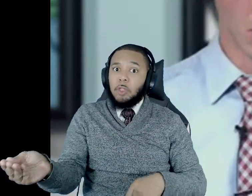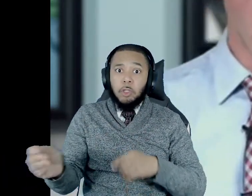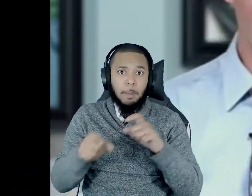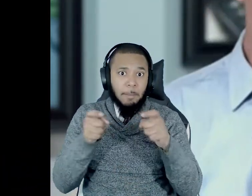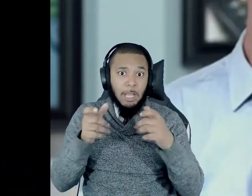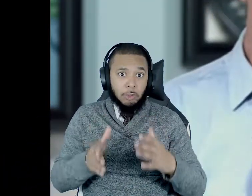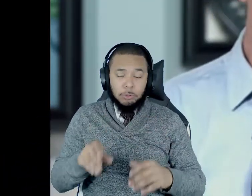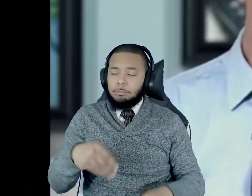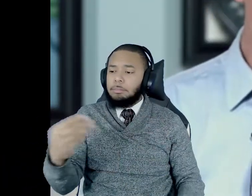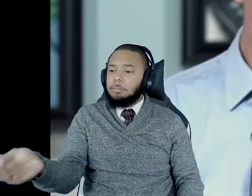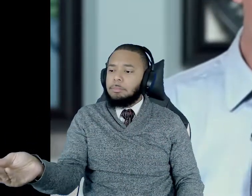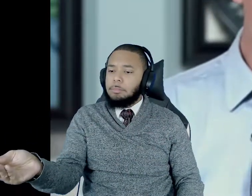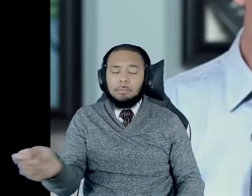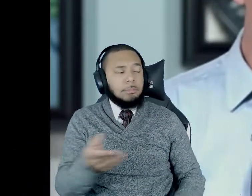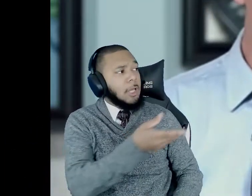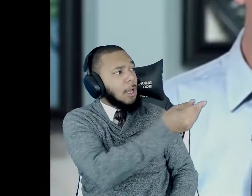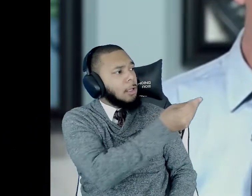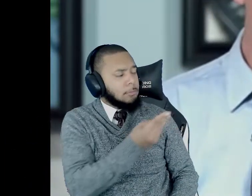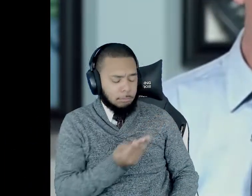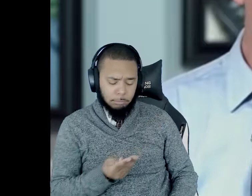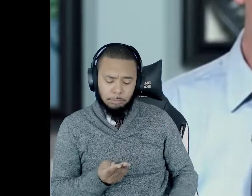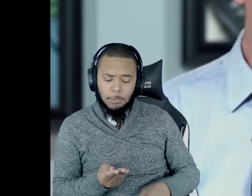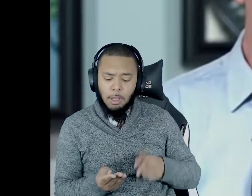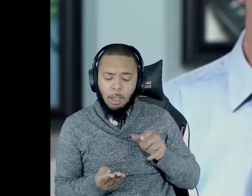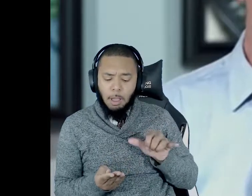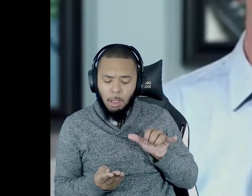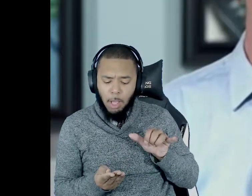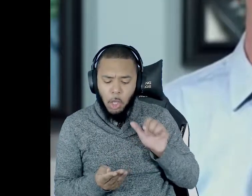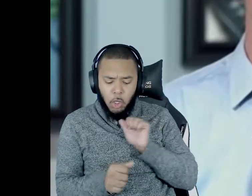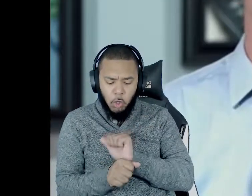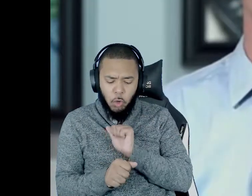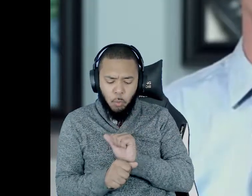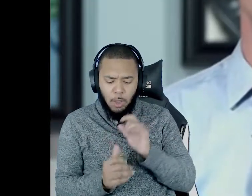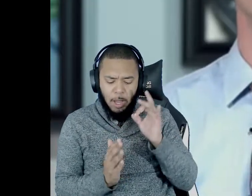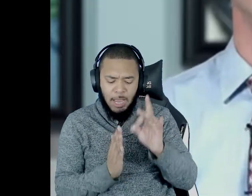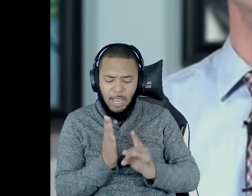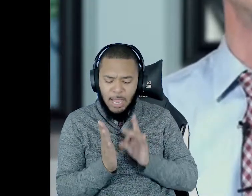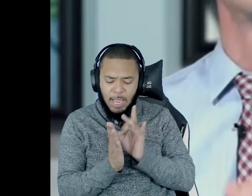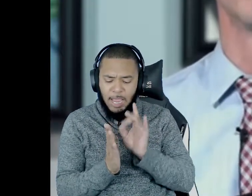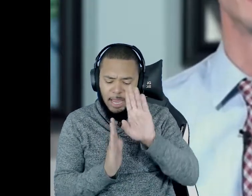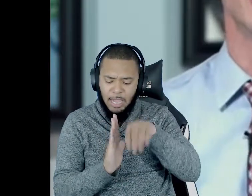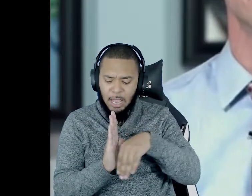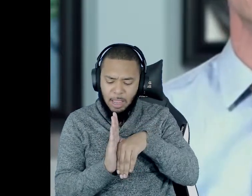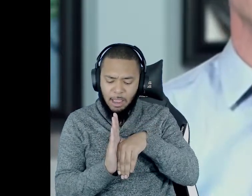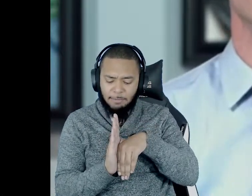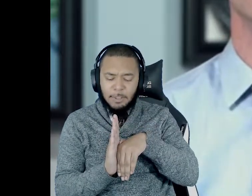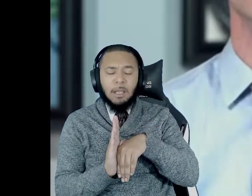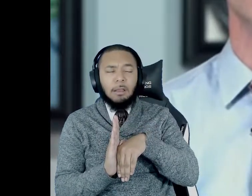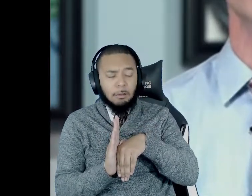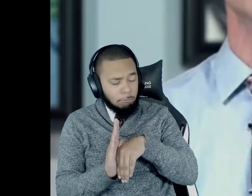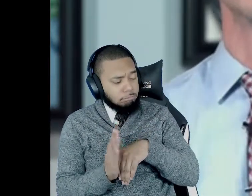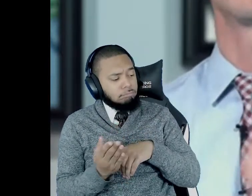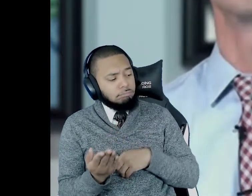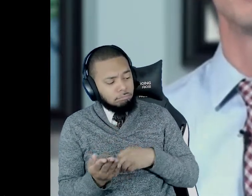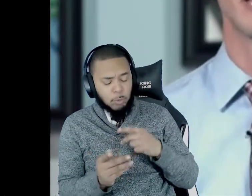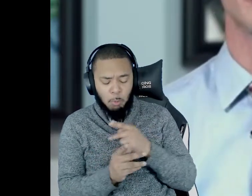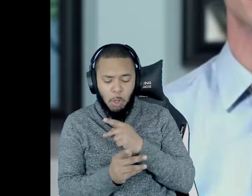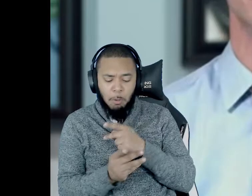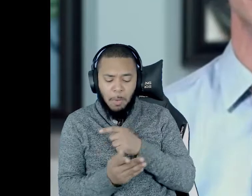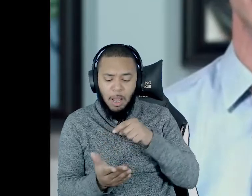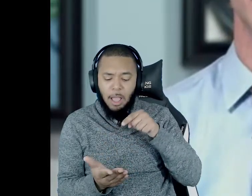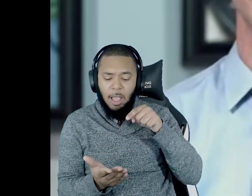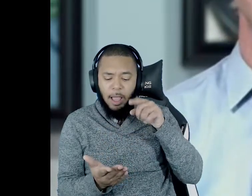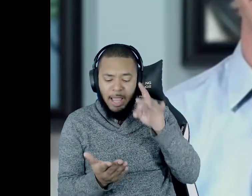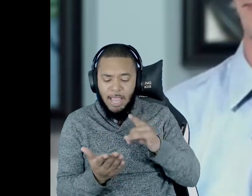okay, well, you worked 8.5 hours today, so I multiply that by your hourly rate, and then I can put that